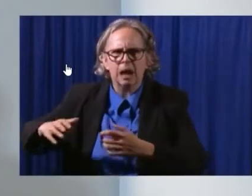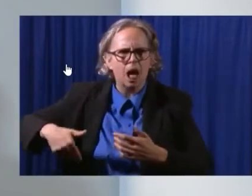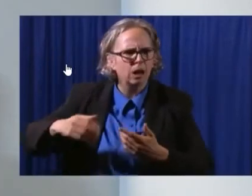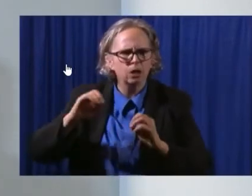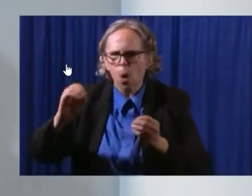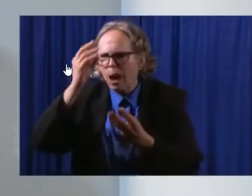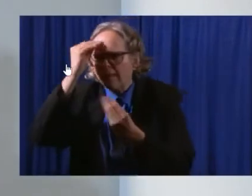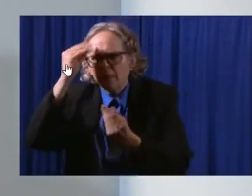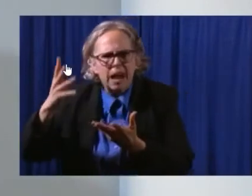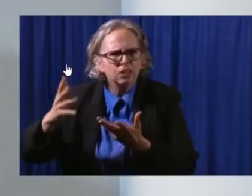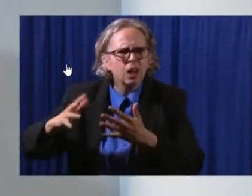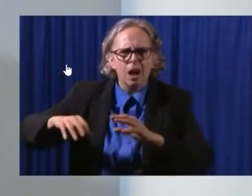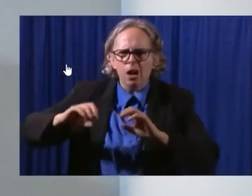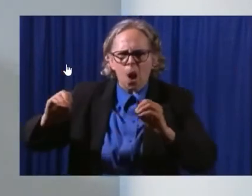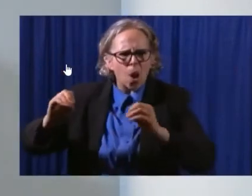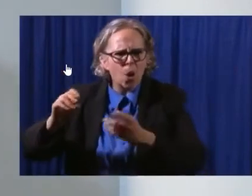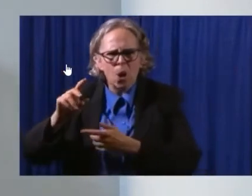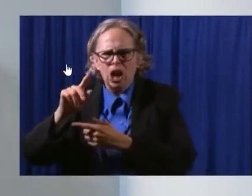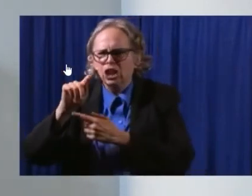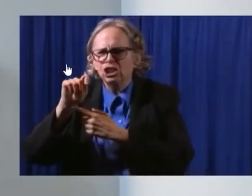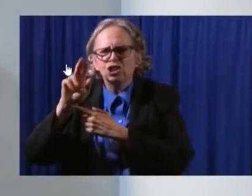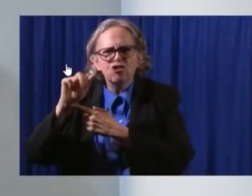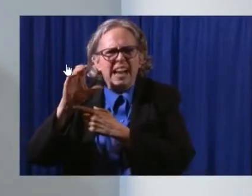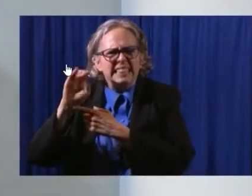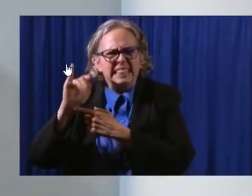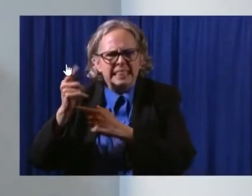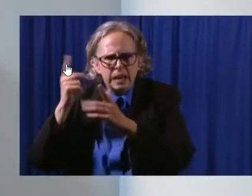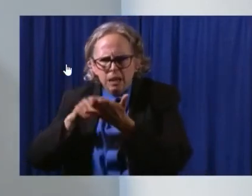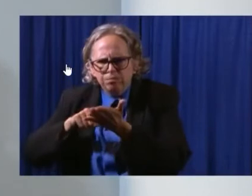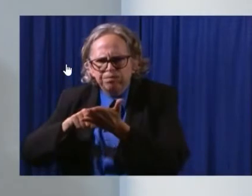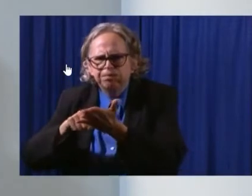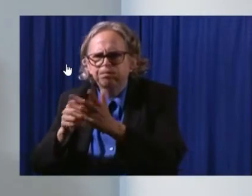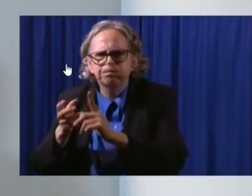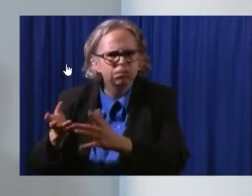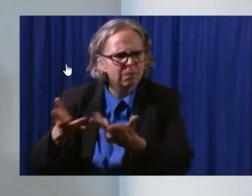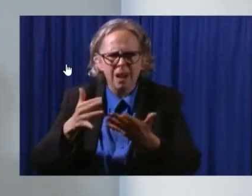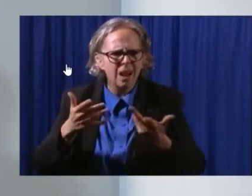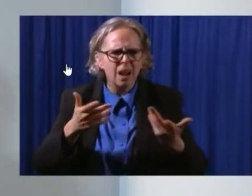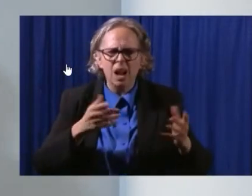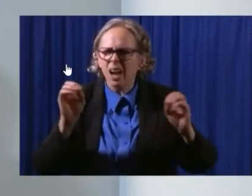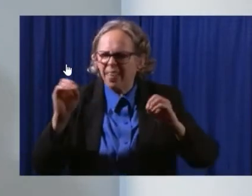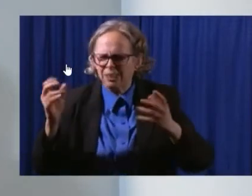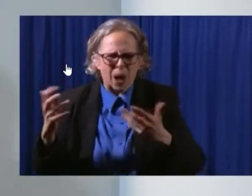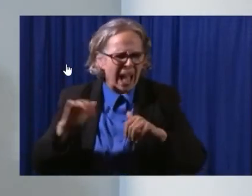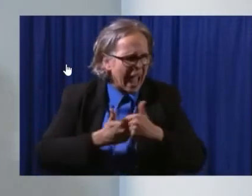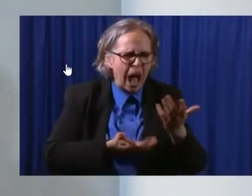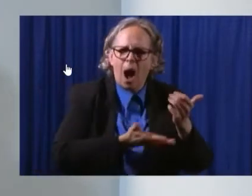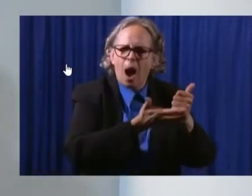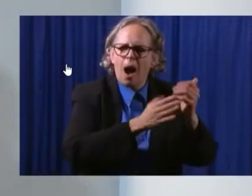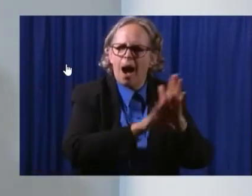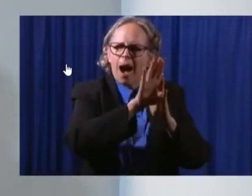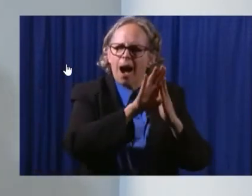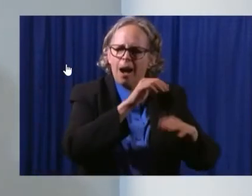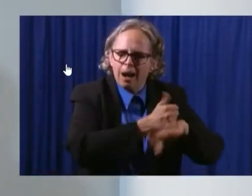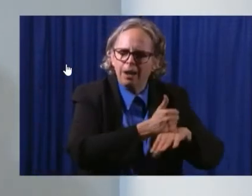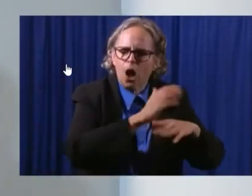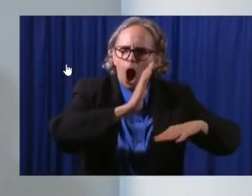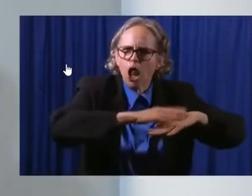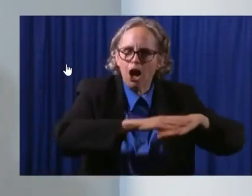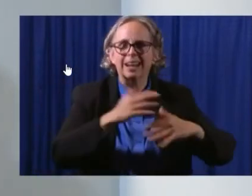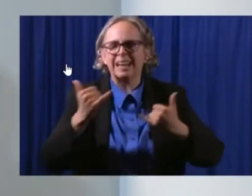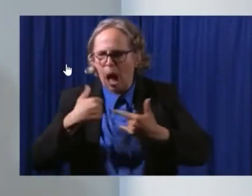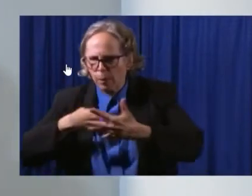us to have the knowledge about where the spread is actually occurring. And now that we have this localized system, I'm